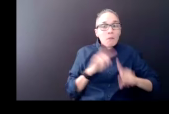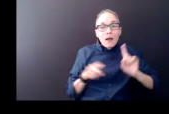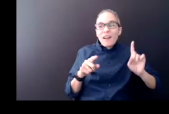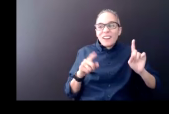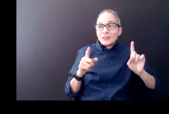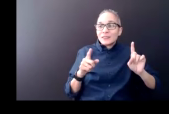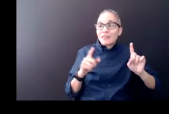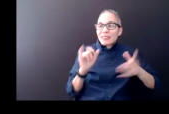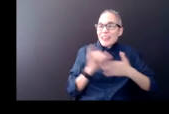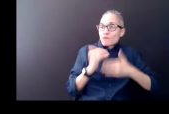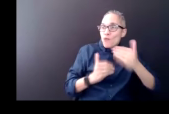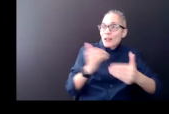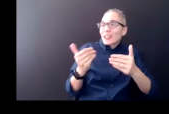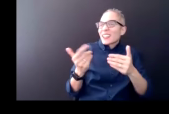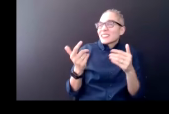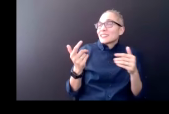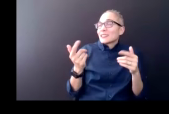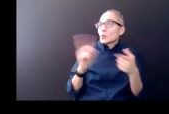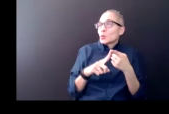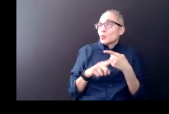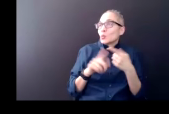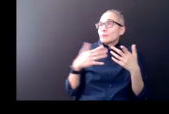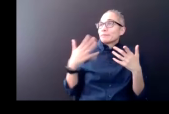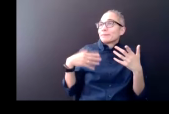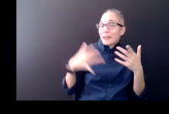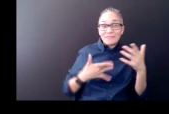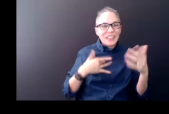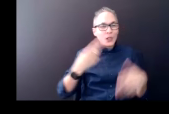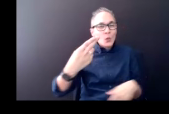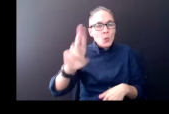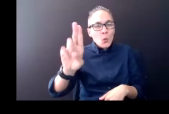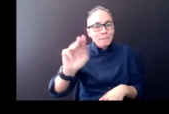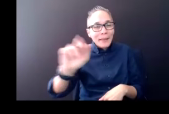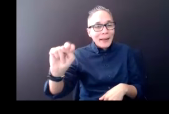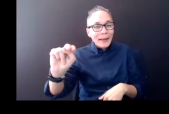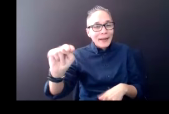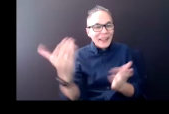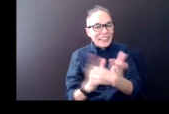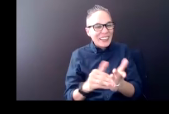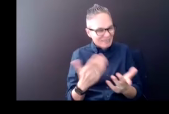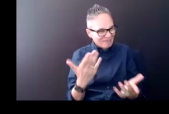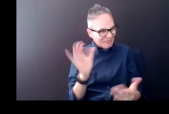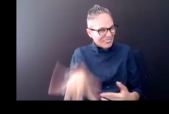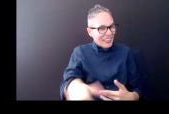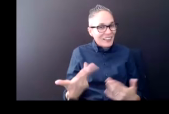process and to feel human again. Because